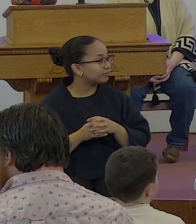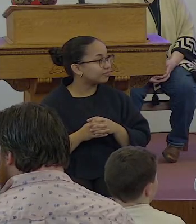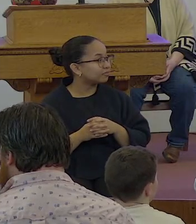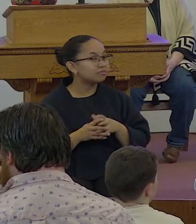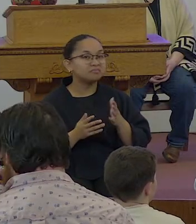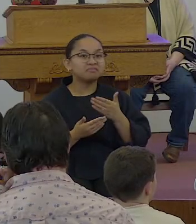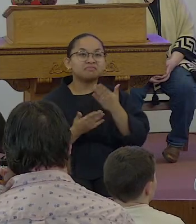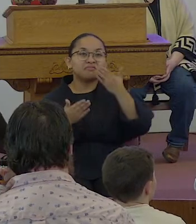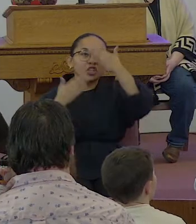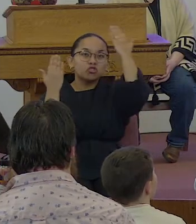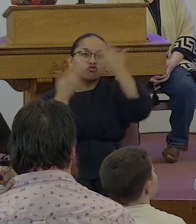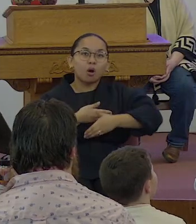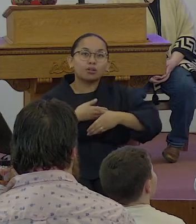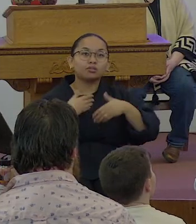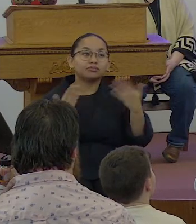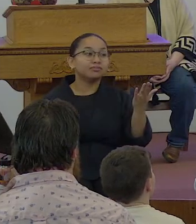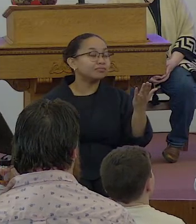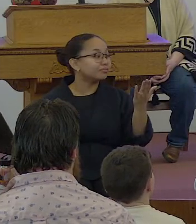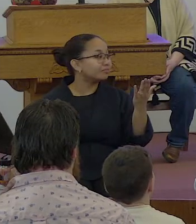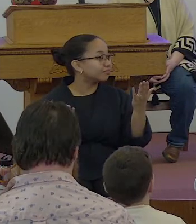Dark, said Big Mama.